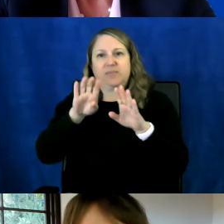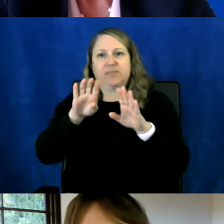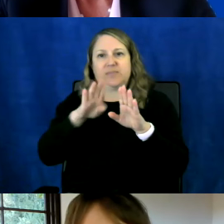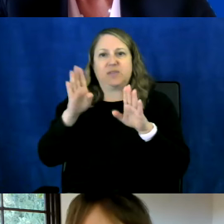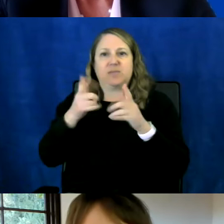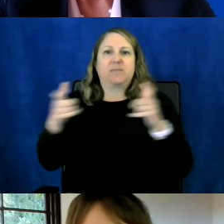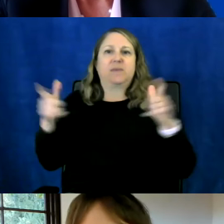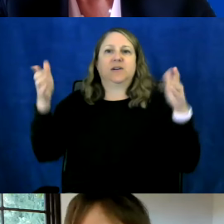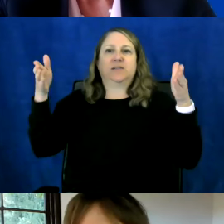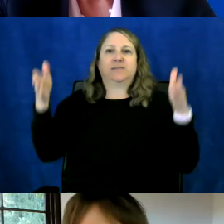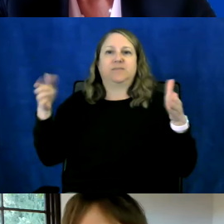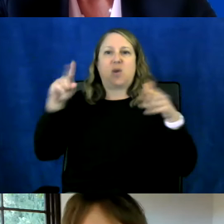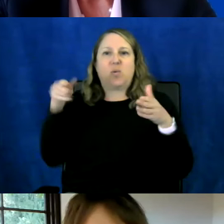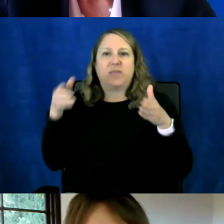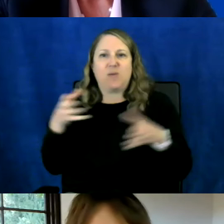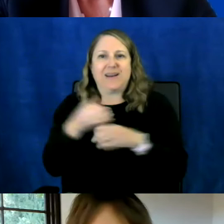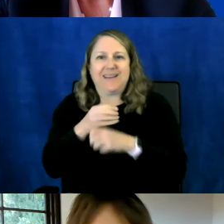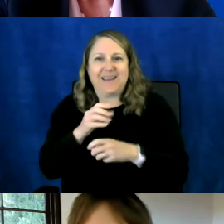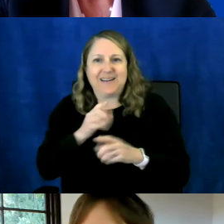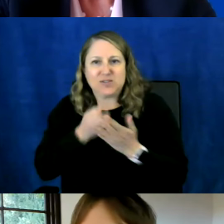direction. Thank you.